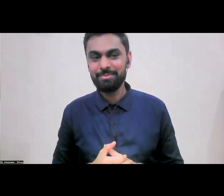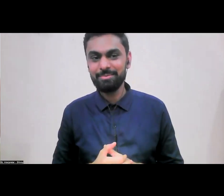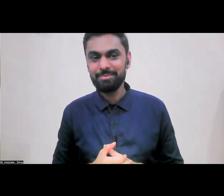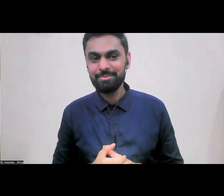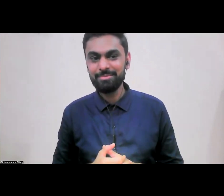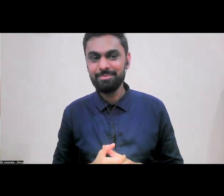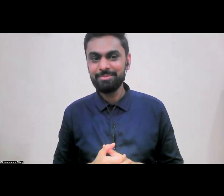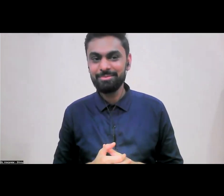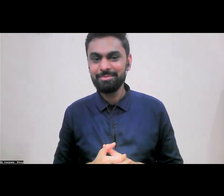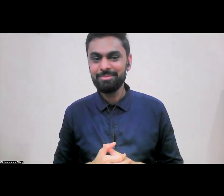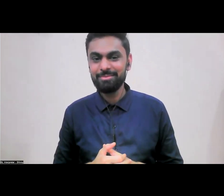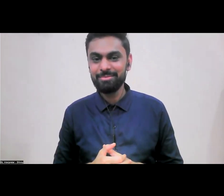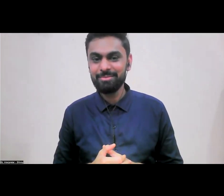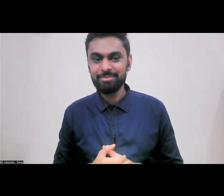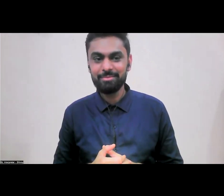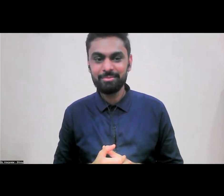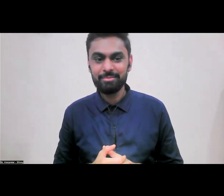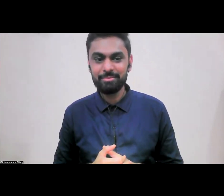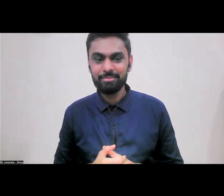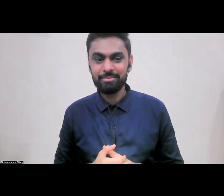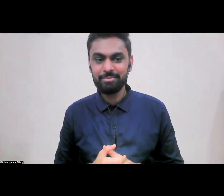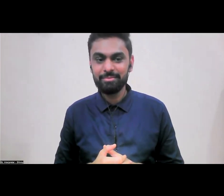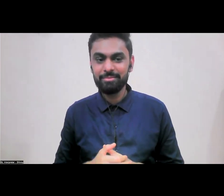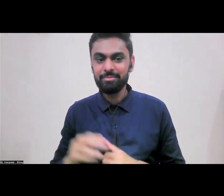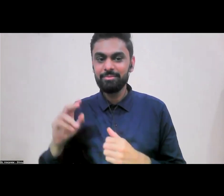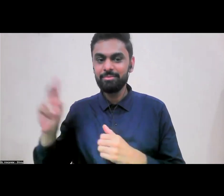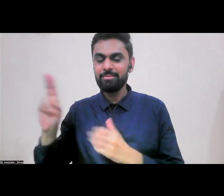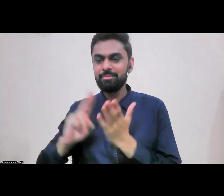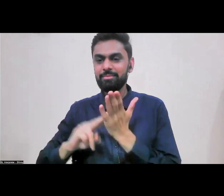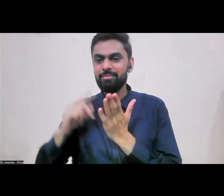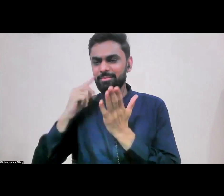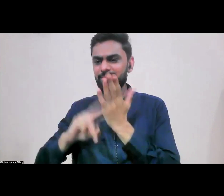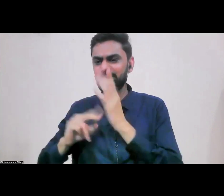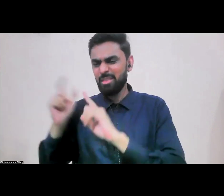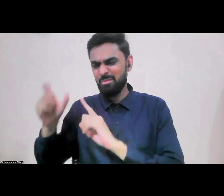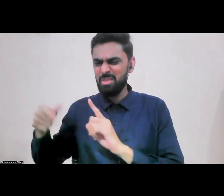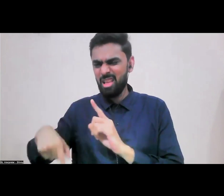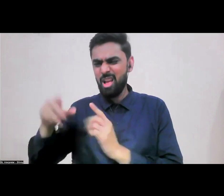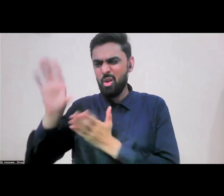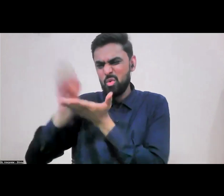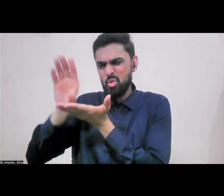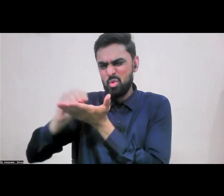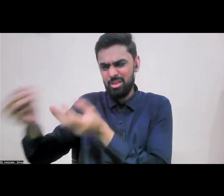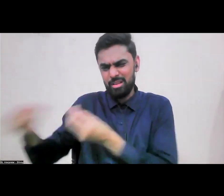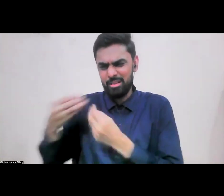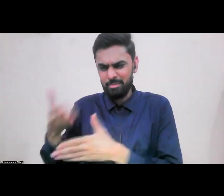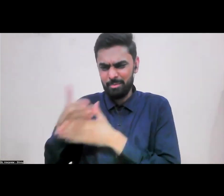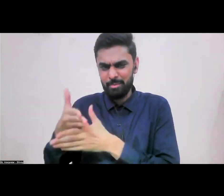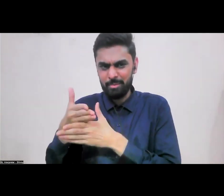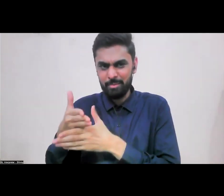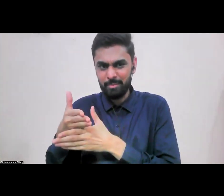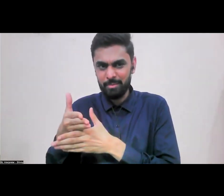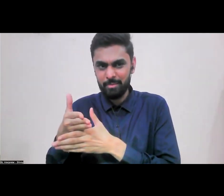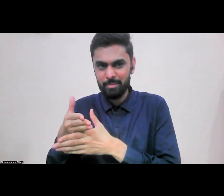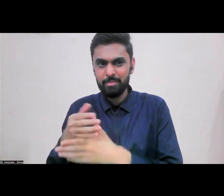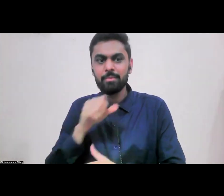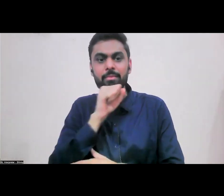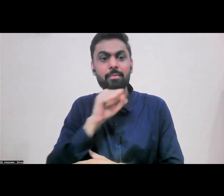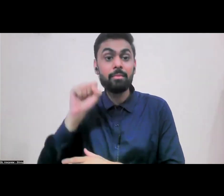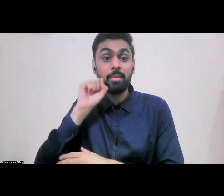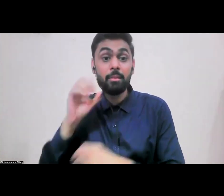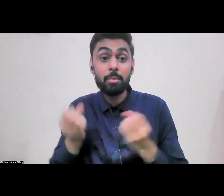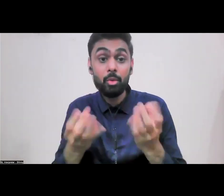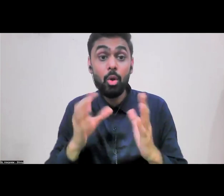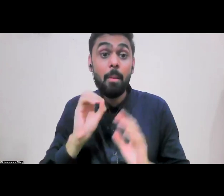Rupa, we can rest a little. Ma'am, I need recording of this. Okay. Yeah, you need, absolutely. I wanted to say that in the beginning.